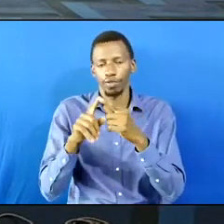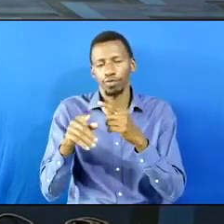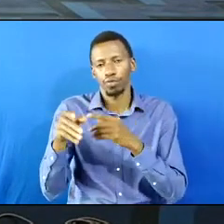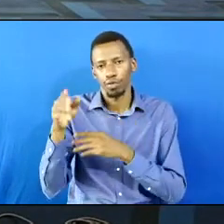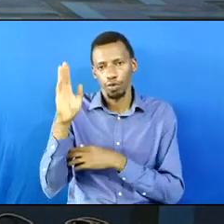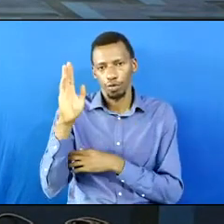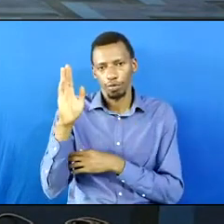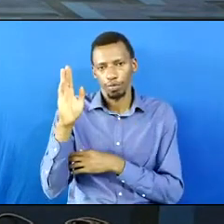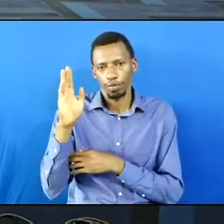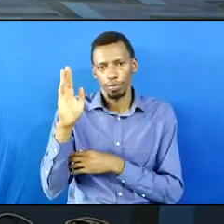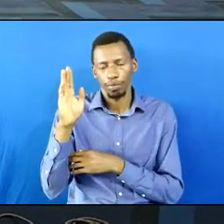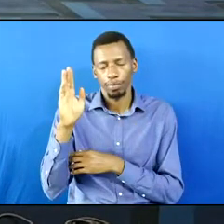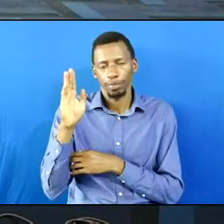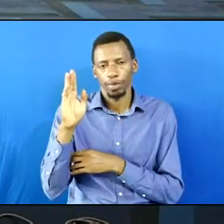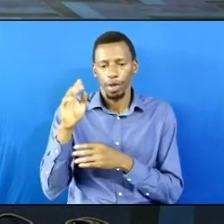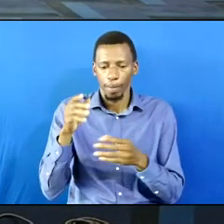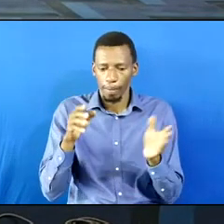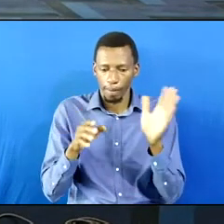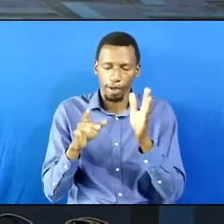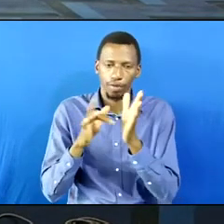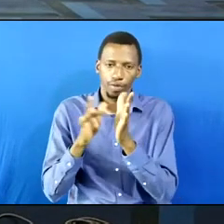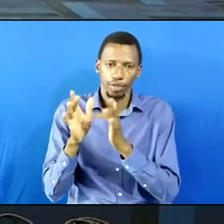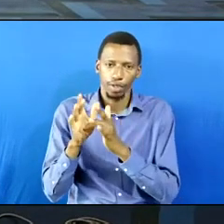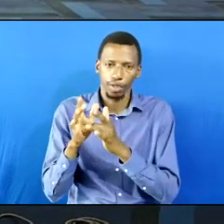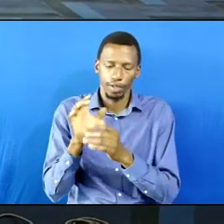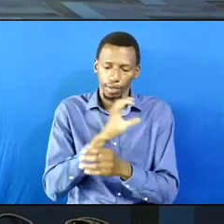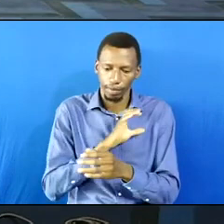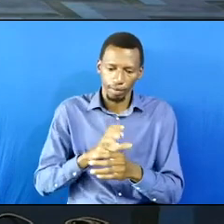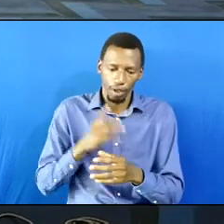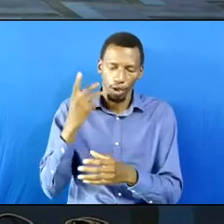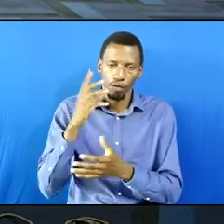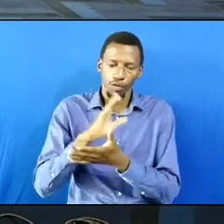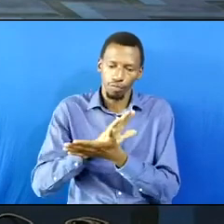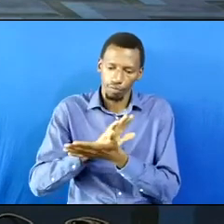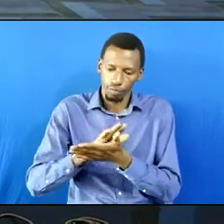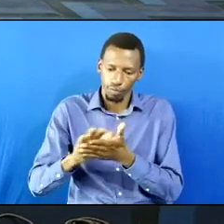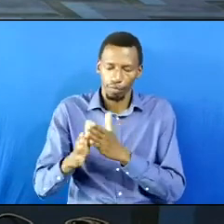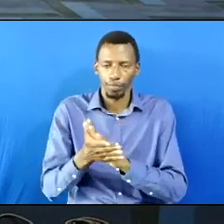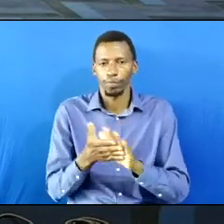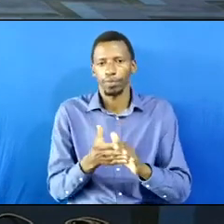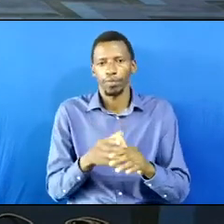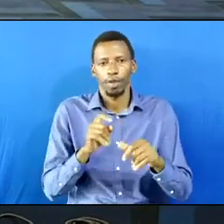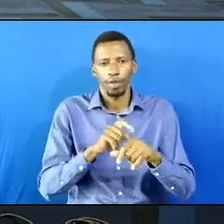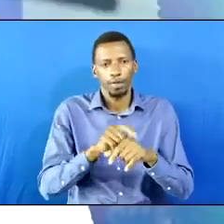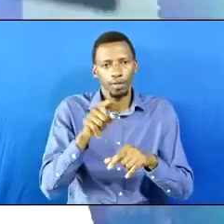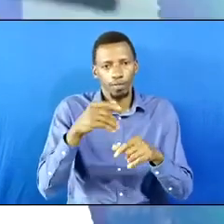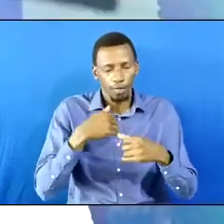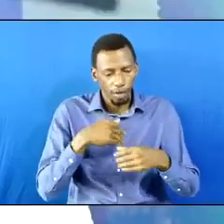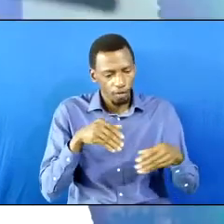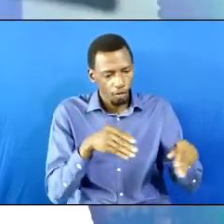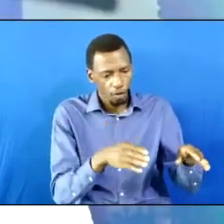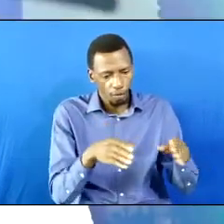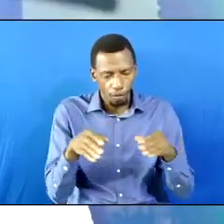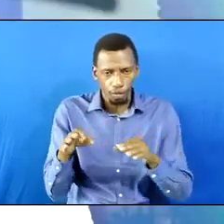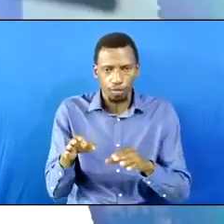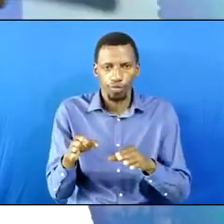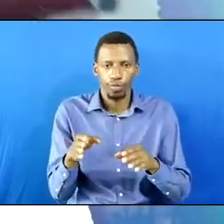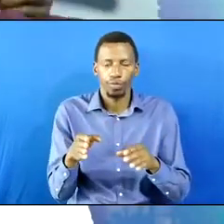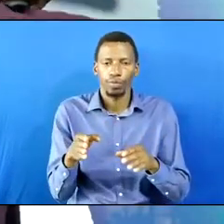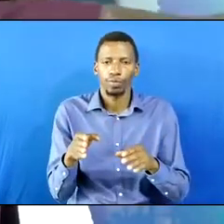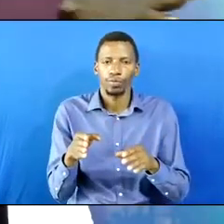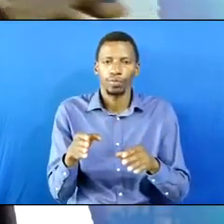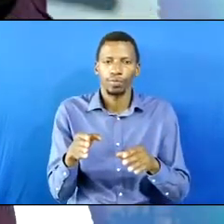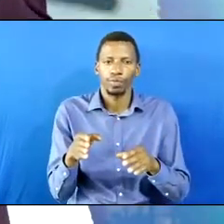our cleansing, and that one is Jesus Christ. Whenever you have an opportunity, not only in Newlife SDA Church, but in